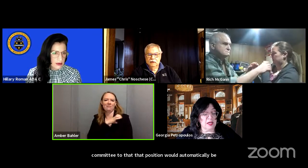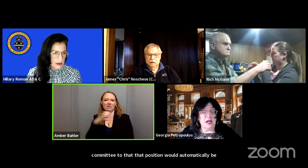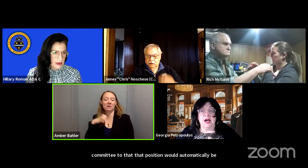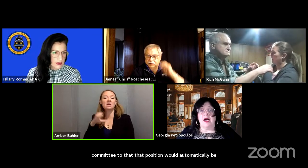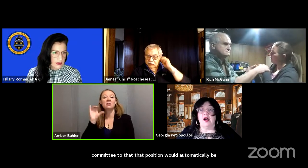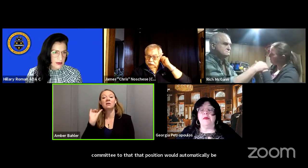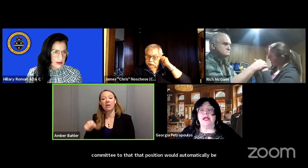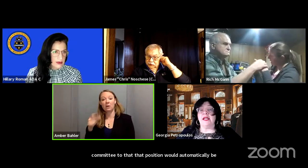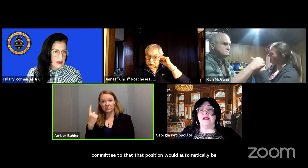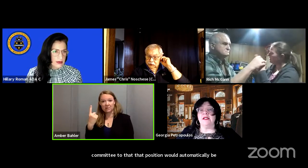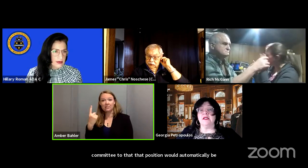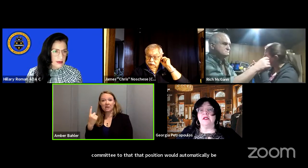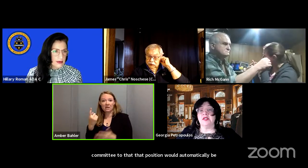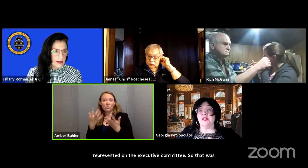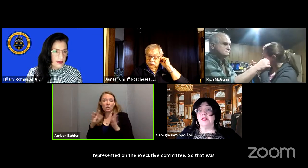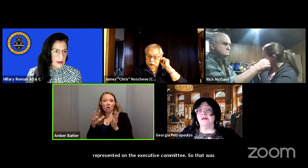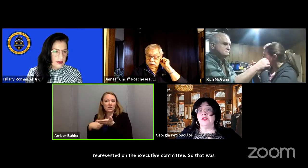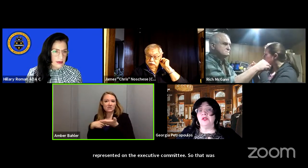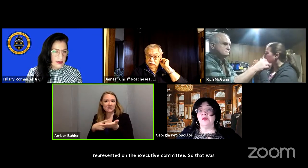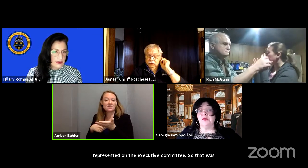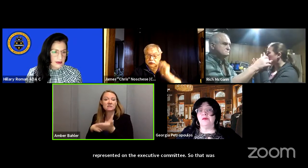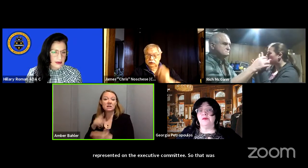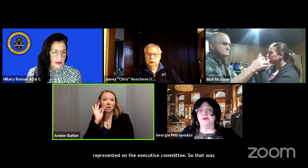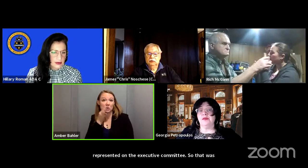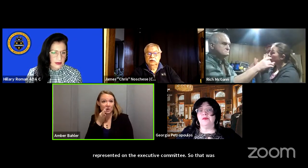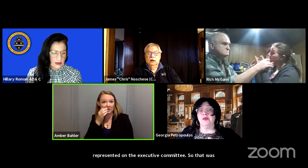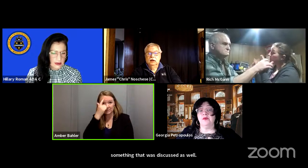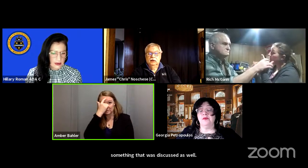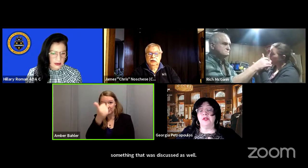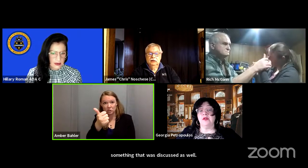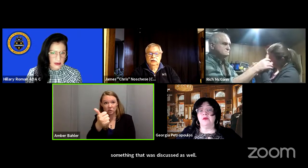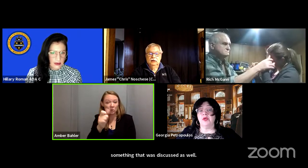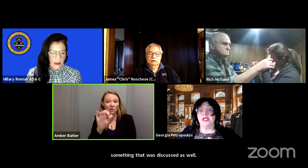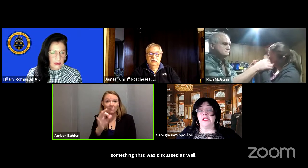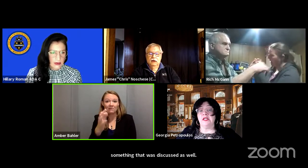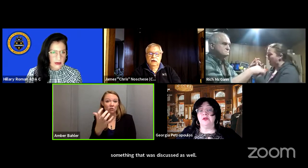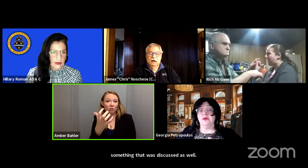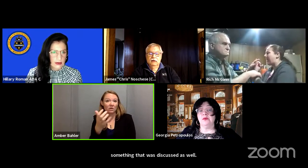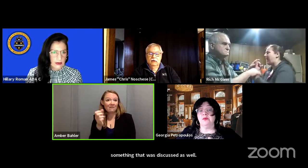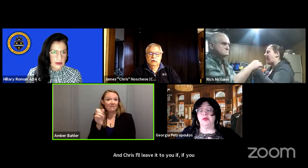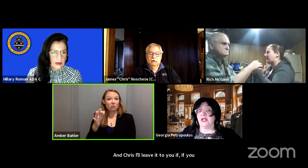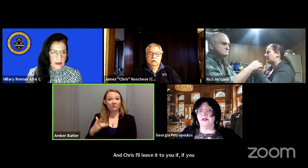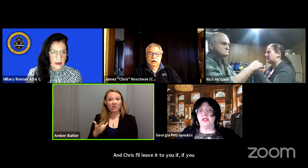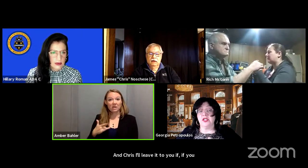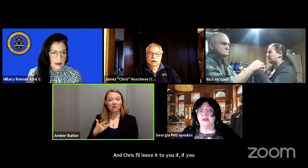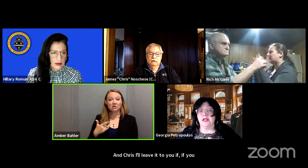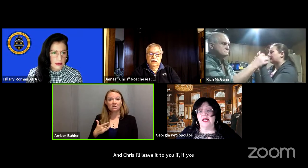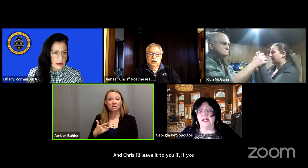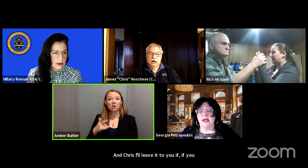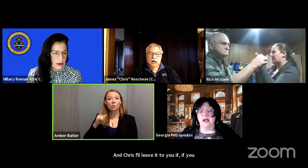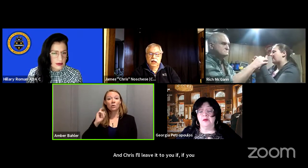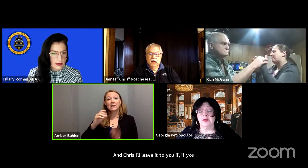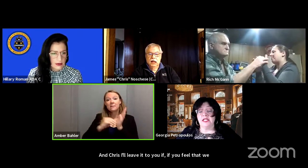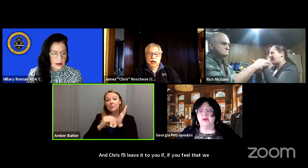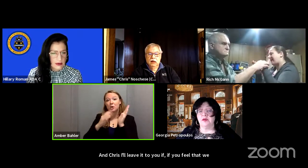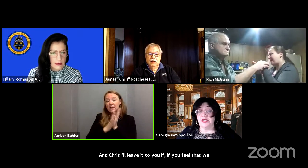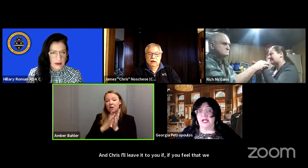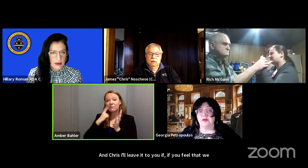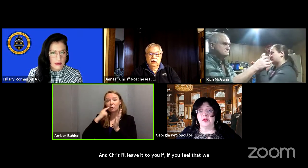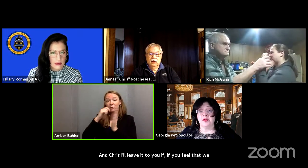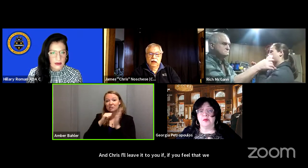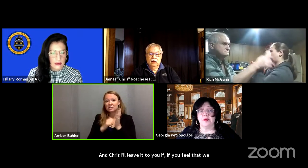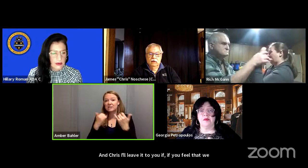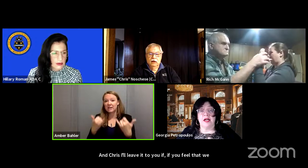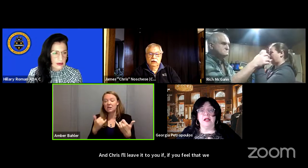as well. And Chris, I'll leave it to you. If you feel that we need to put that on the agenda today, it would need the